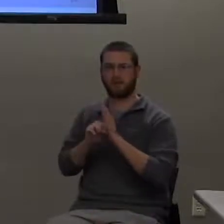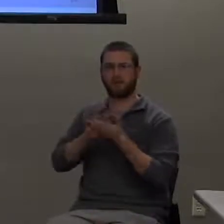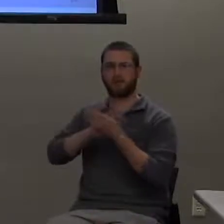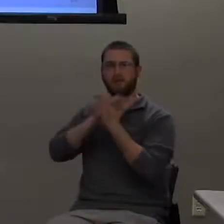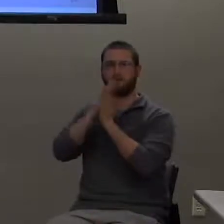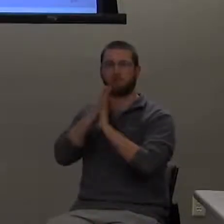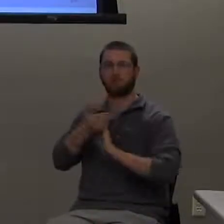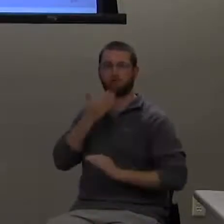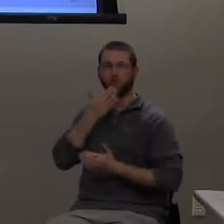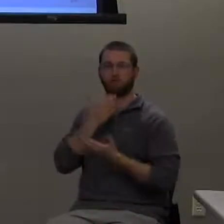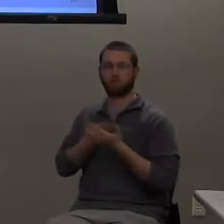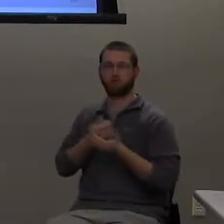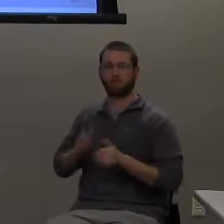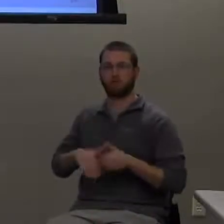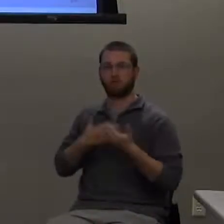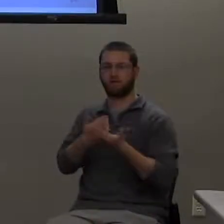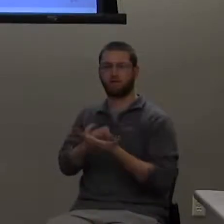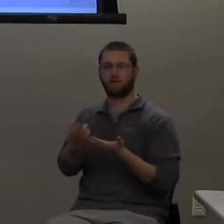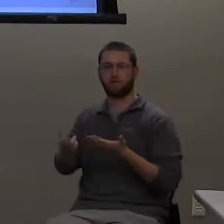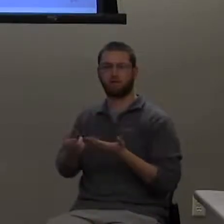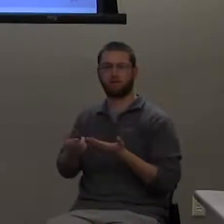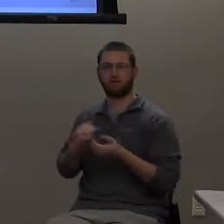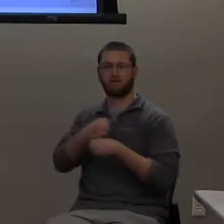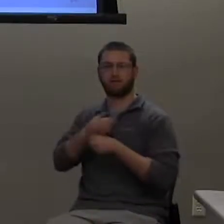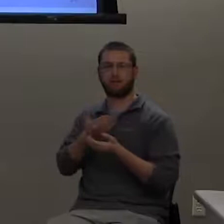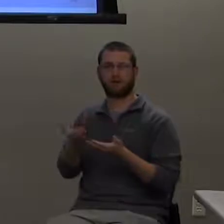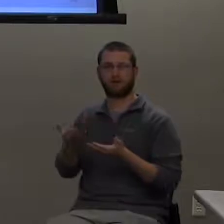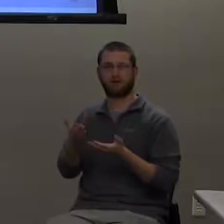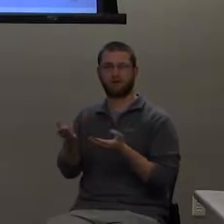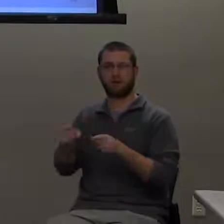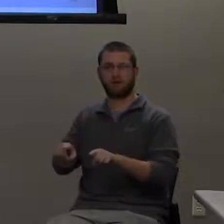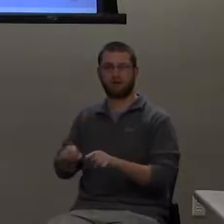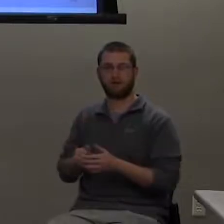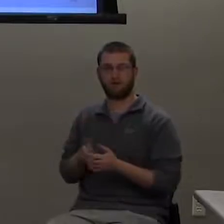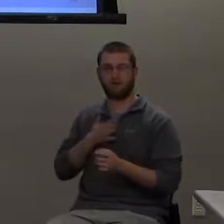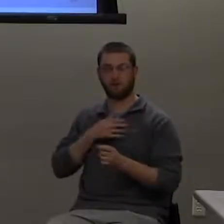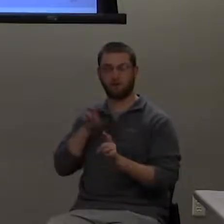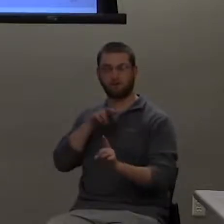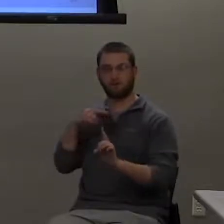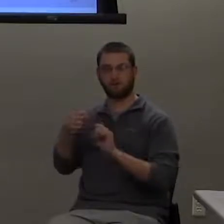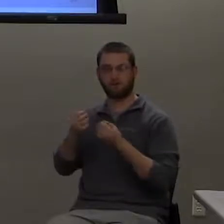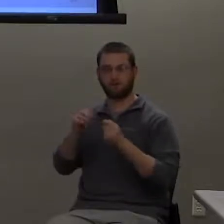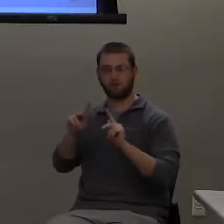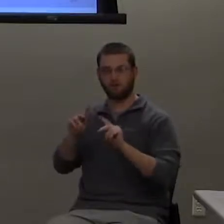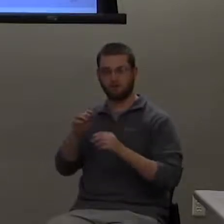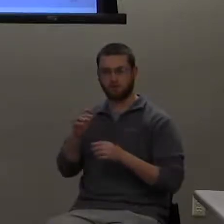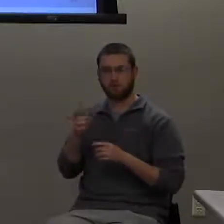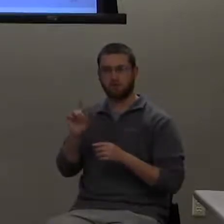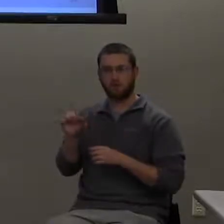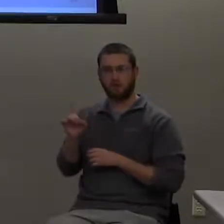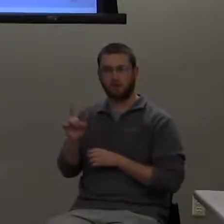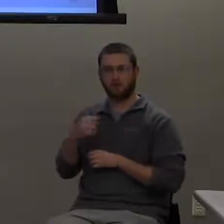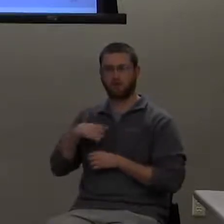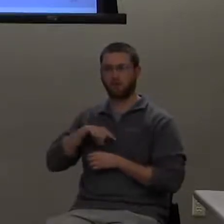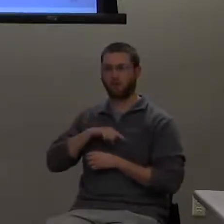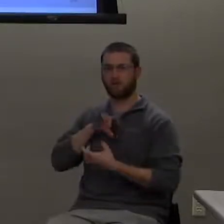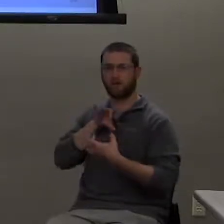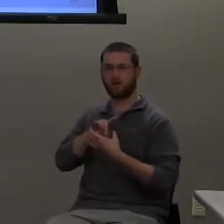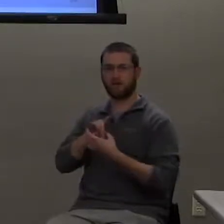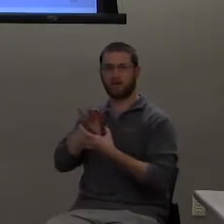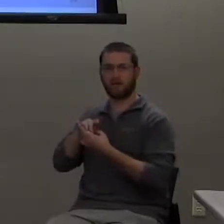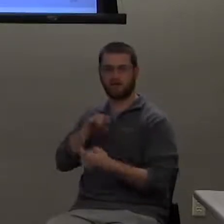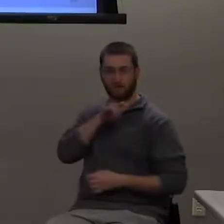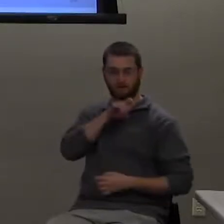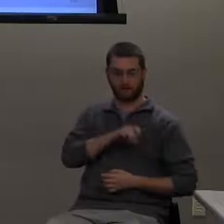good at providing the resources necessary to make happen. From our perspective, where we have opportunities is how do we tie together the needs of